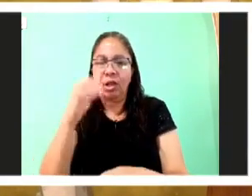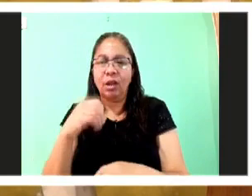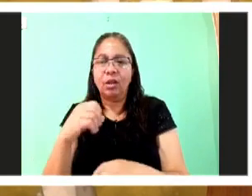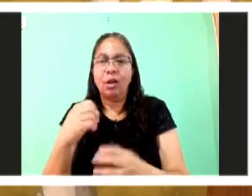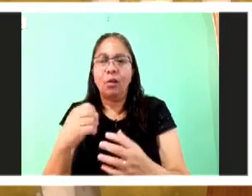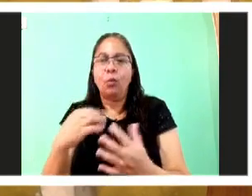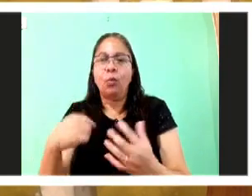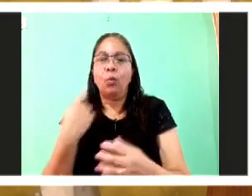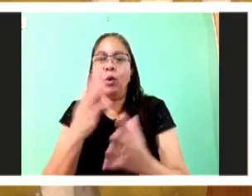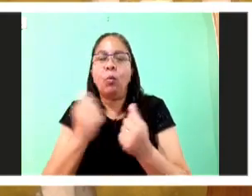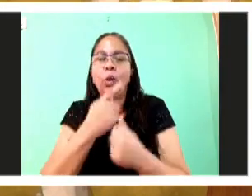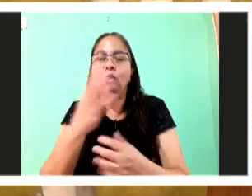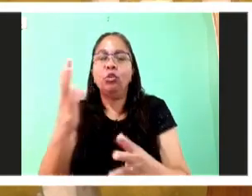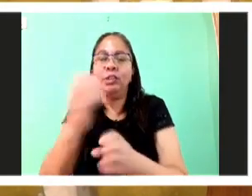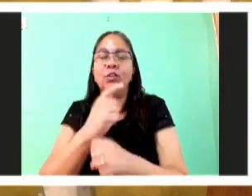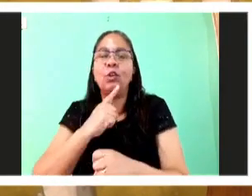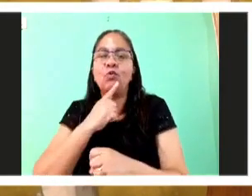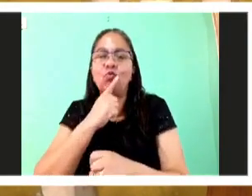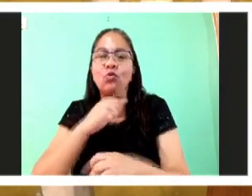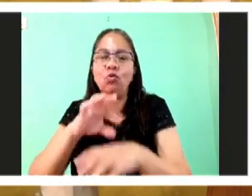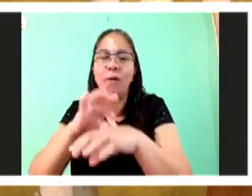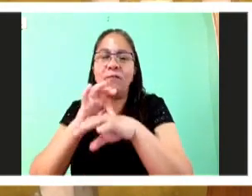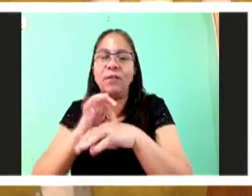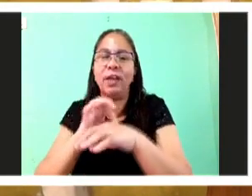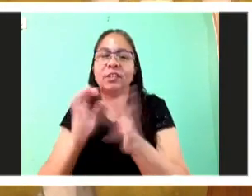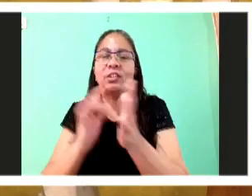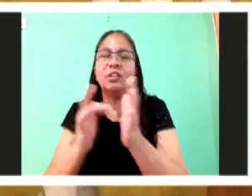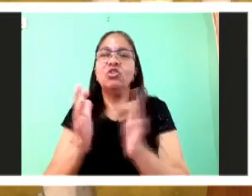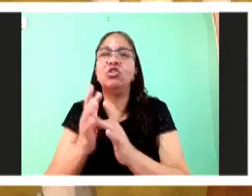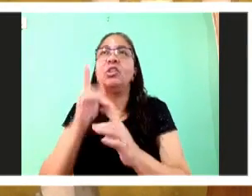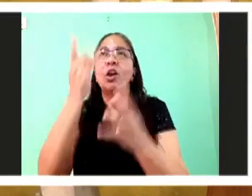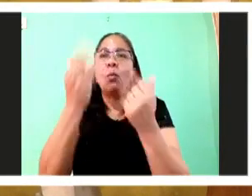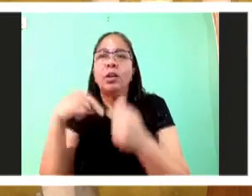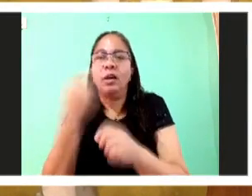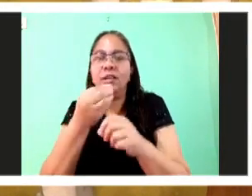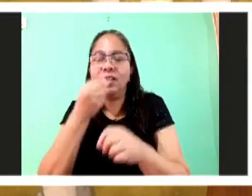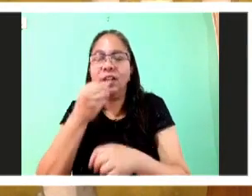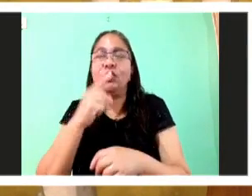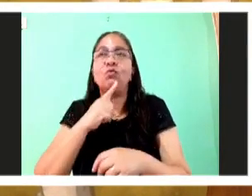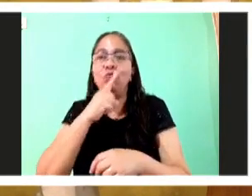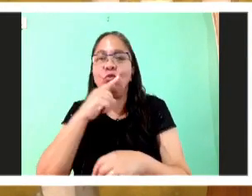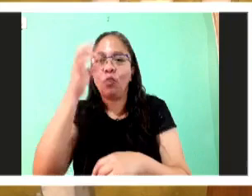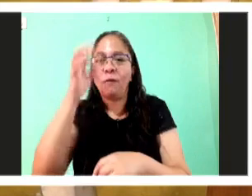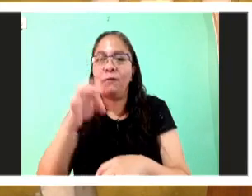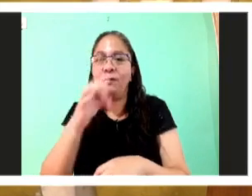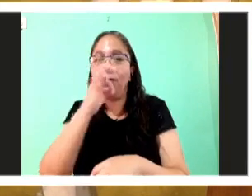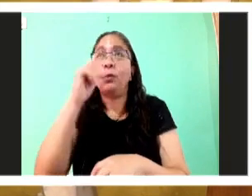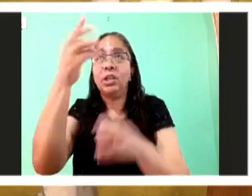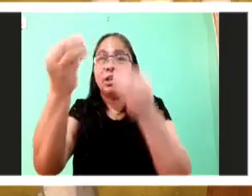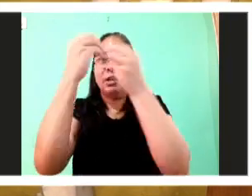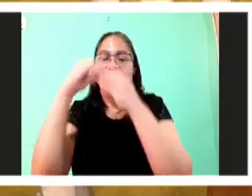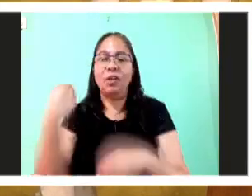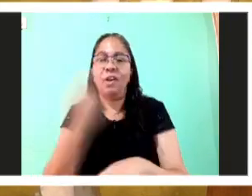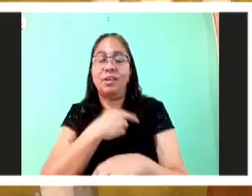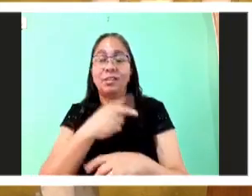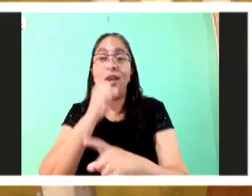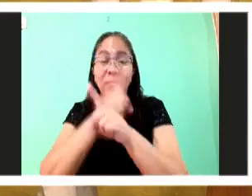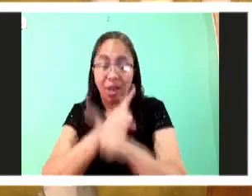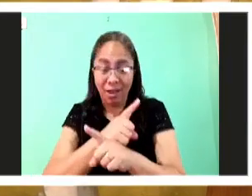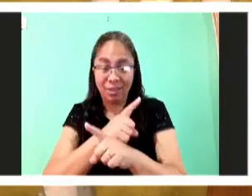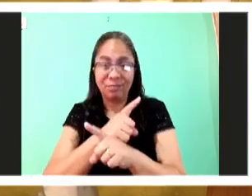flesh that he wants us to eat, the real food that he offers to us. Amen? Amen.